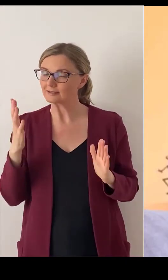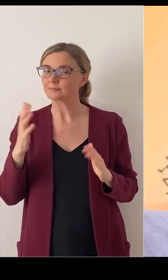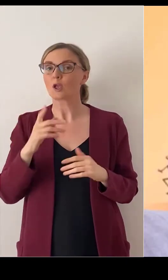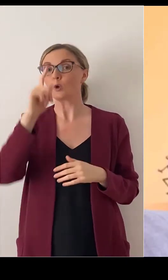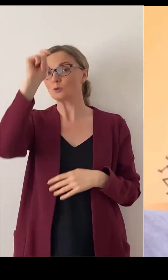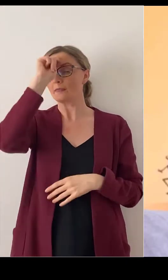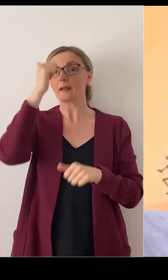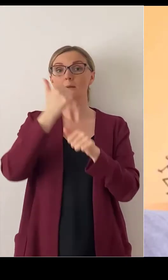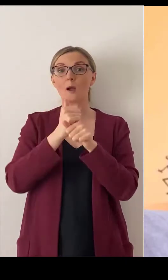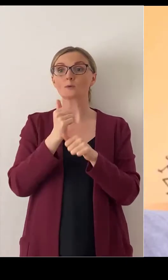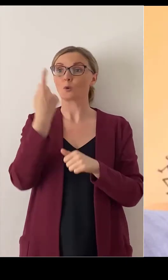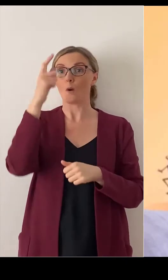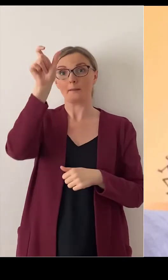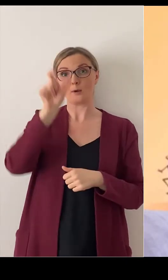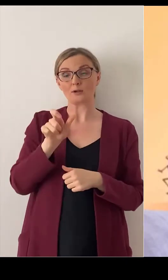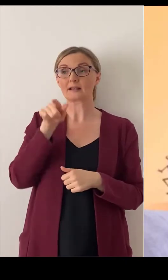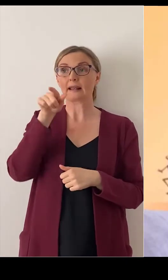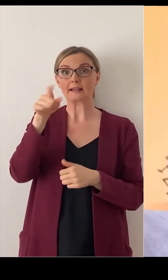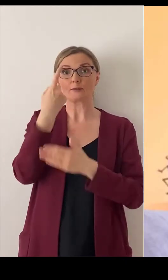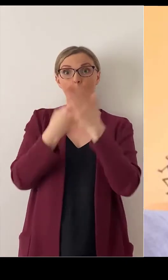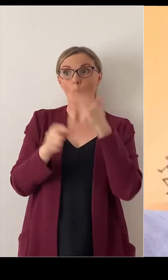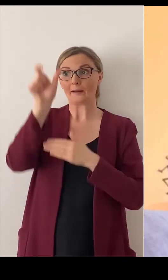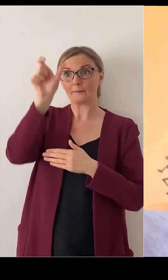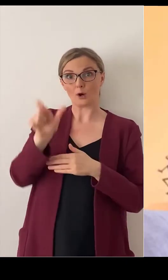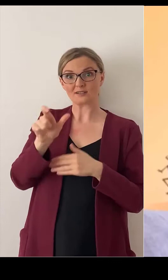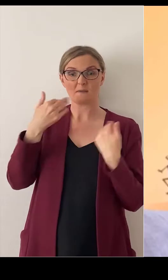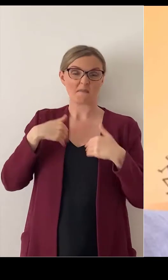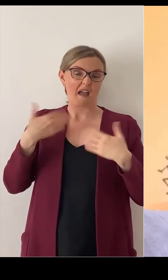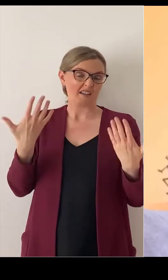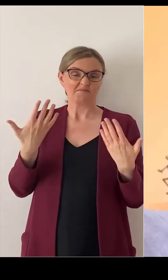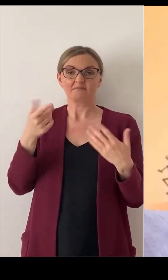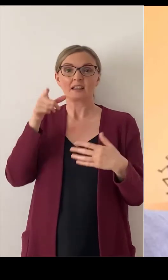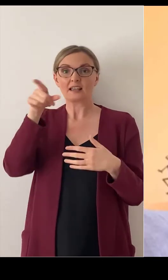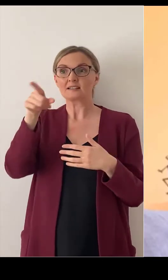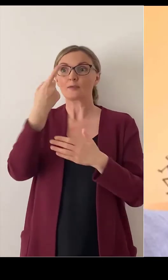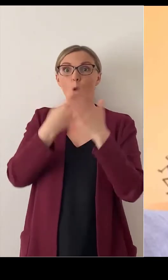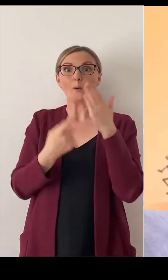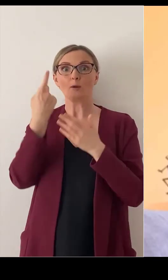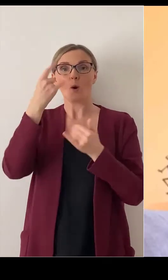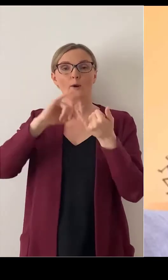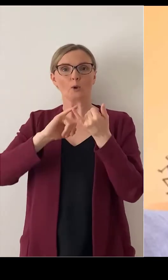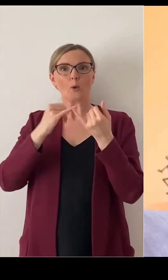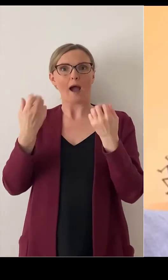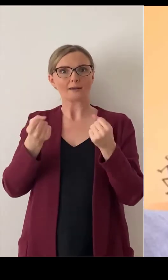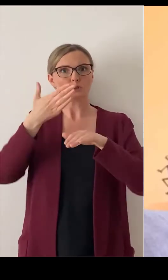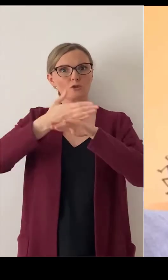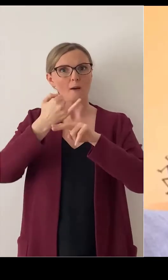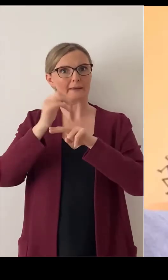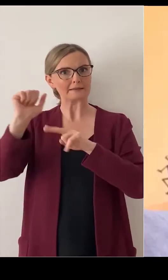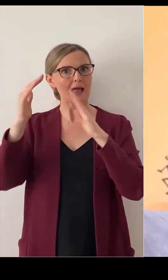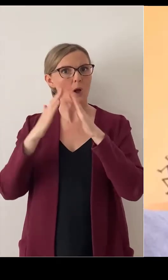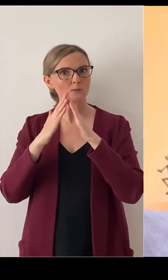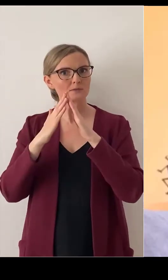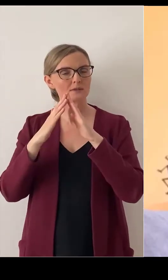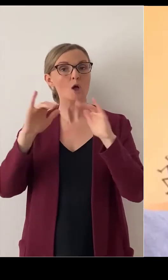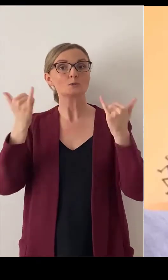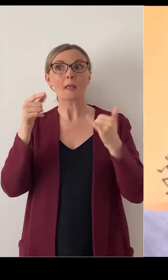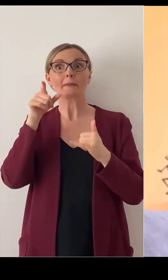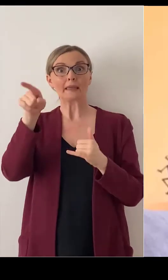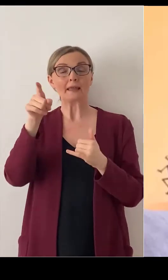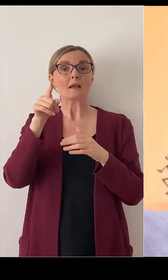earner for the house. So this guy making 10 euro per hour, if he works full